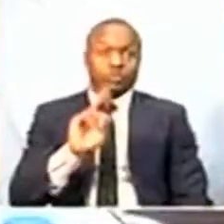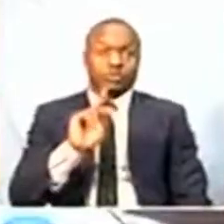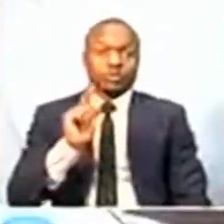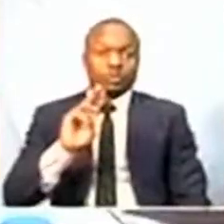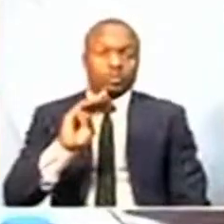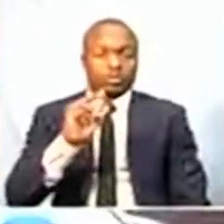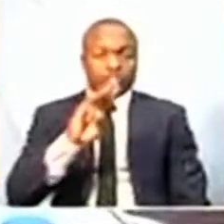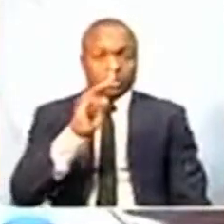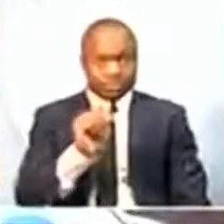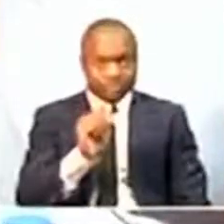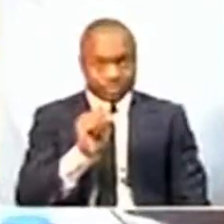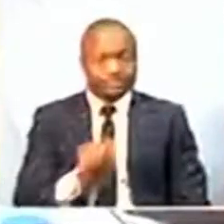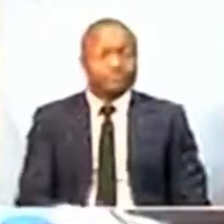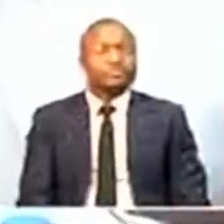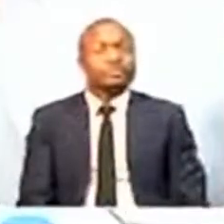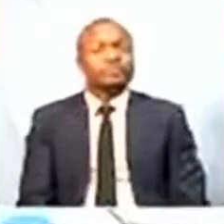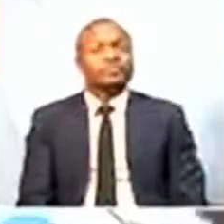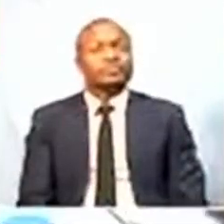Chair,